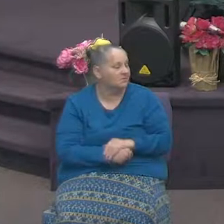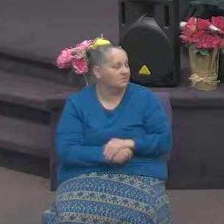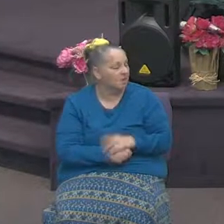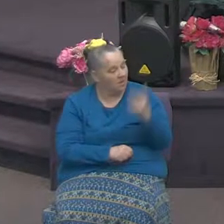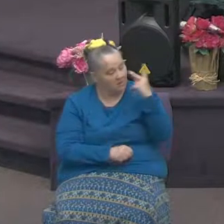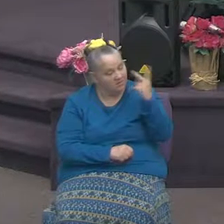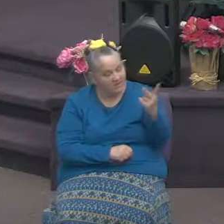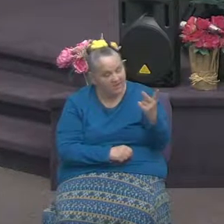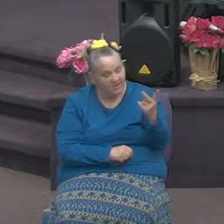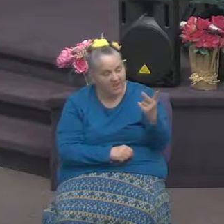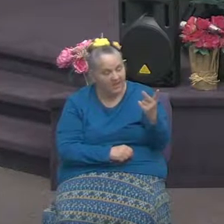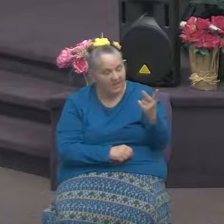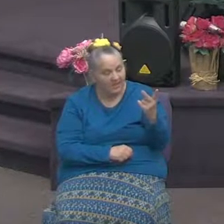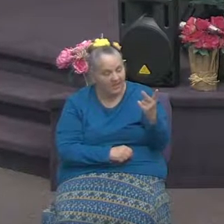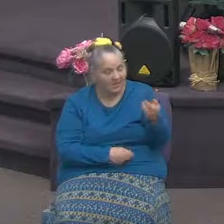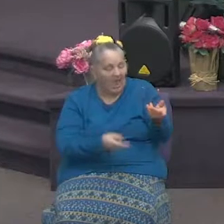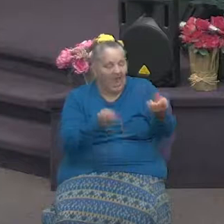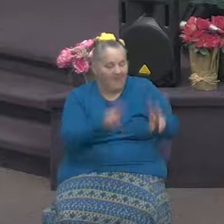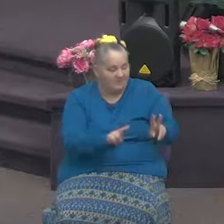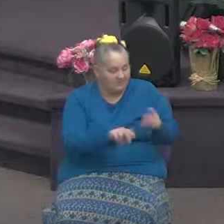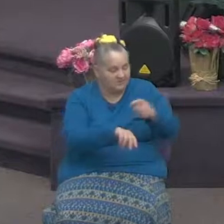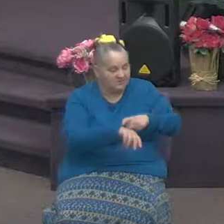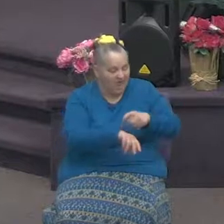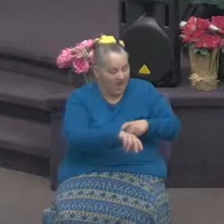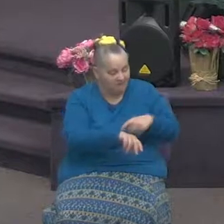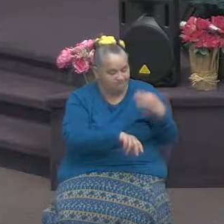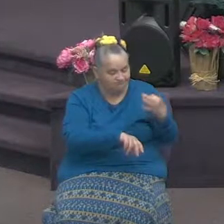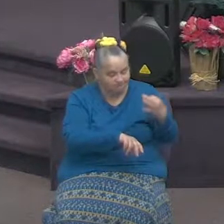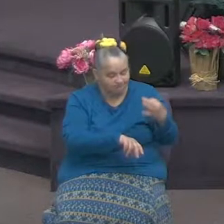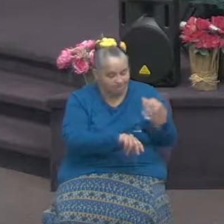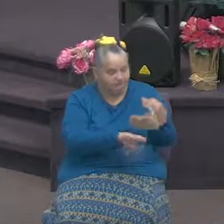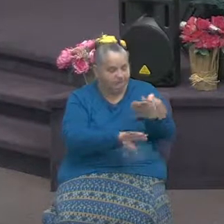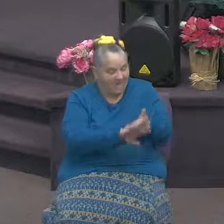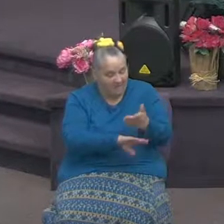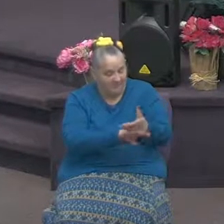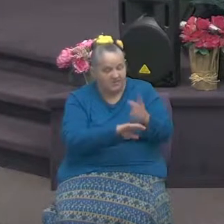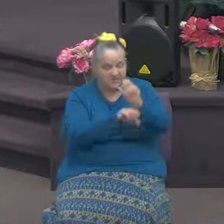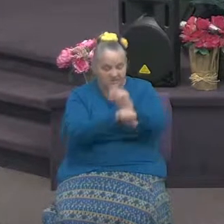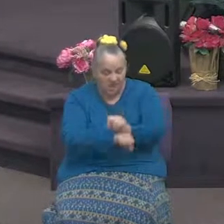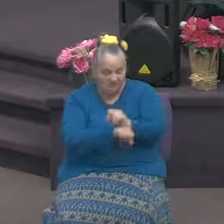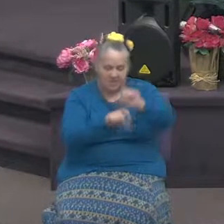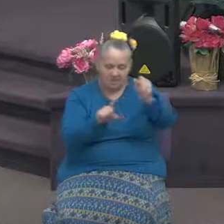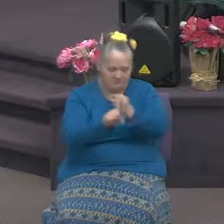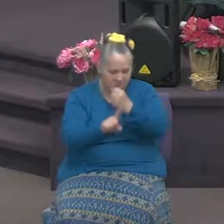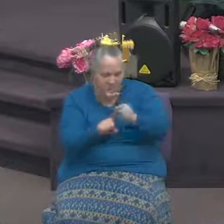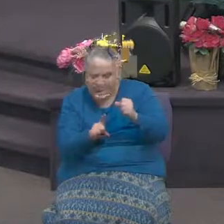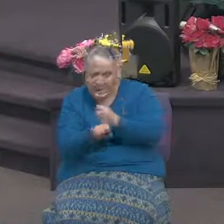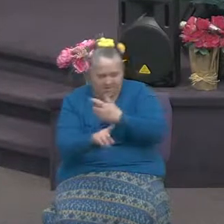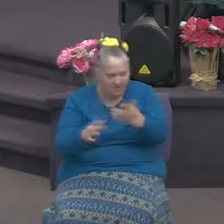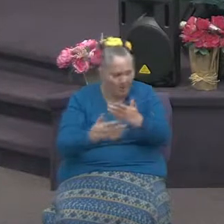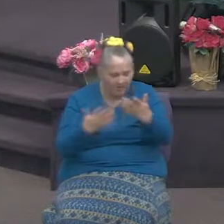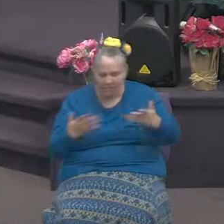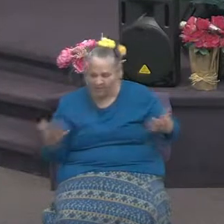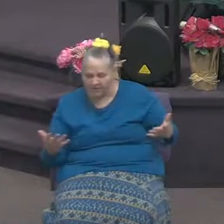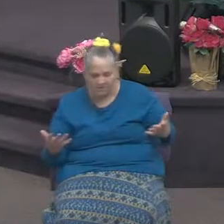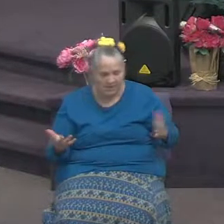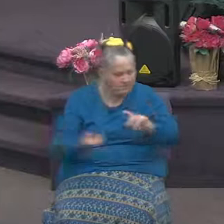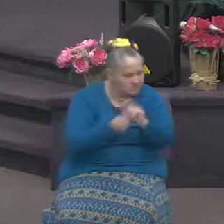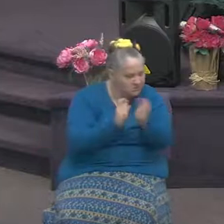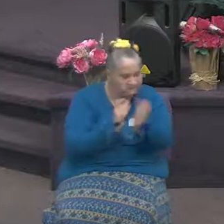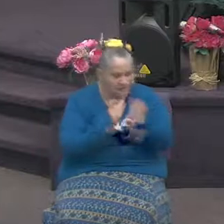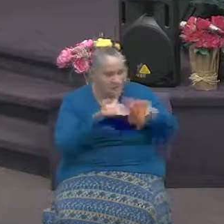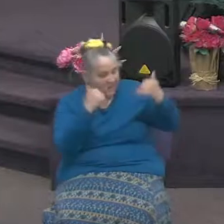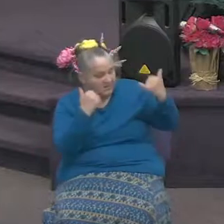And you see, there came a place in time after all the slavery, after all the beating, after all the things had changed,